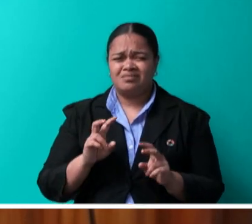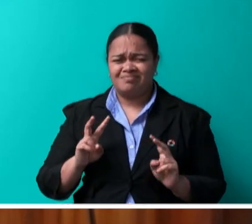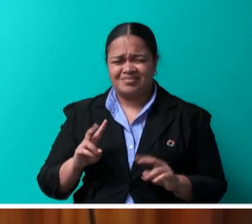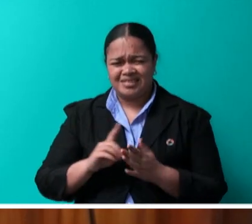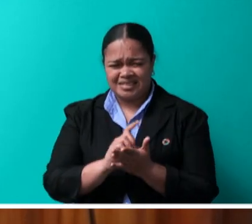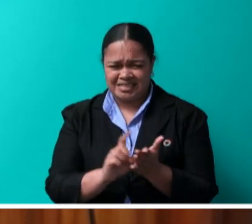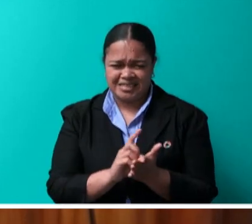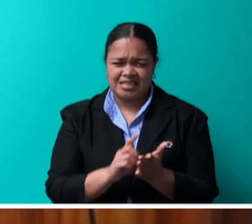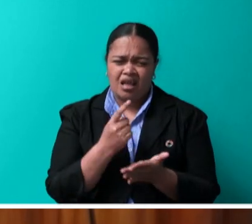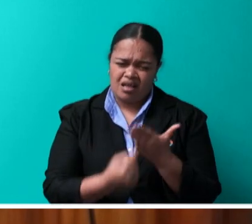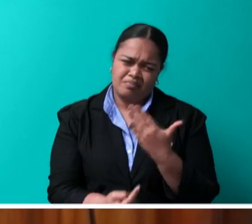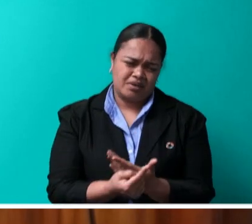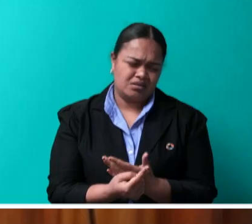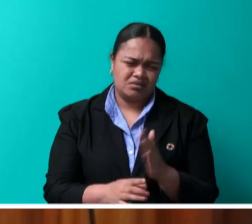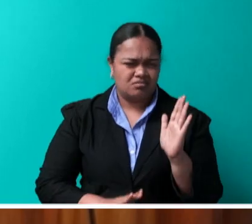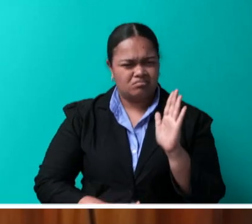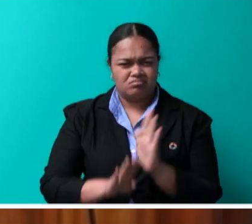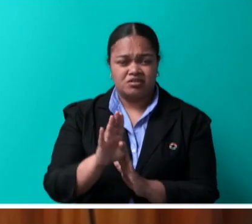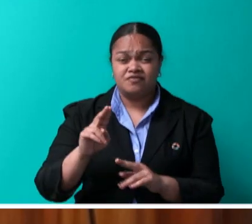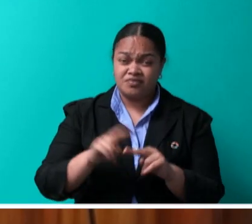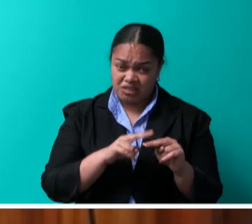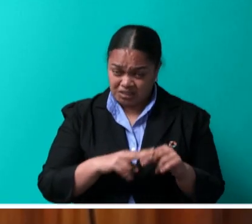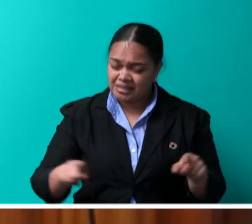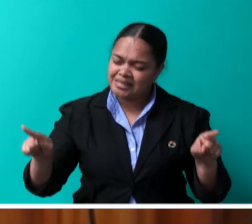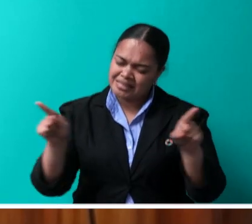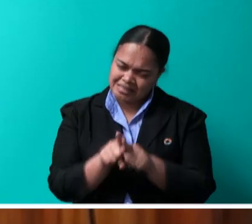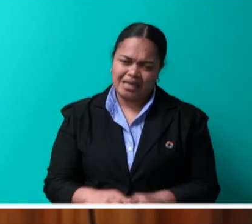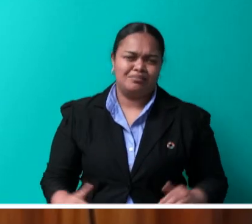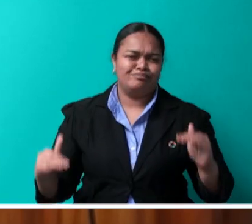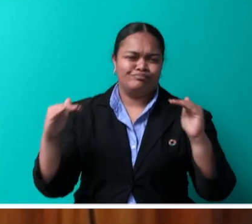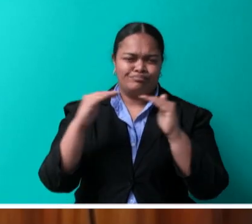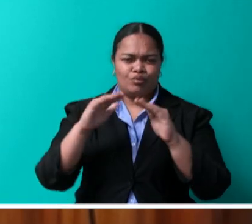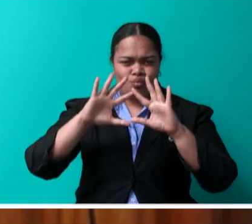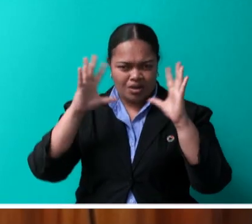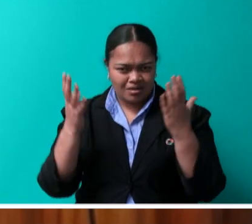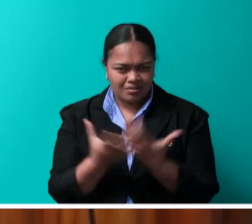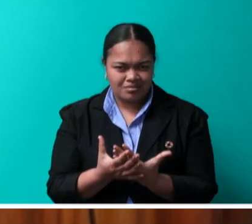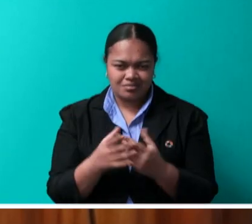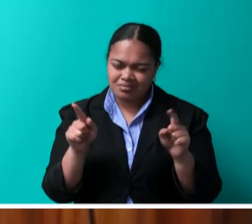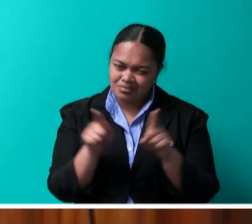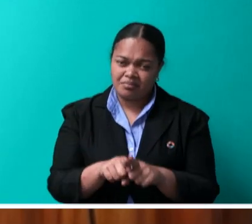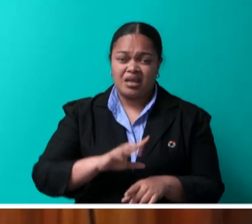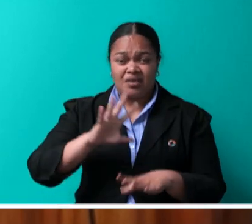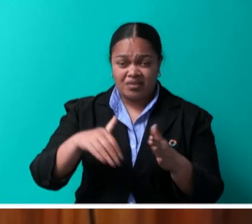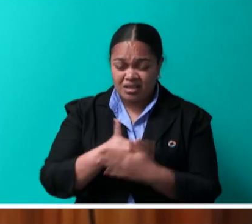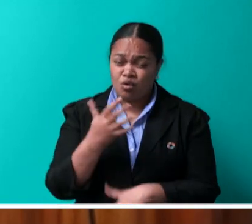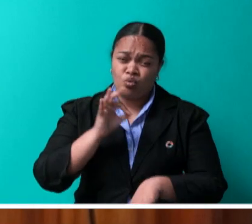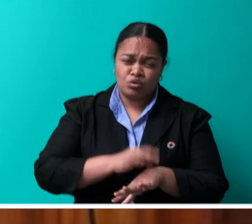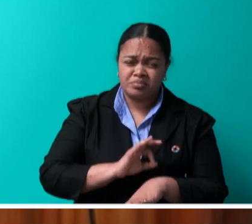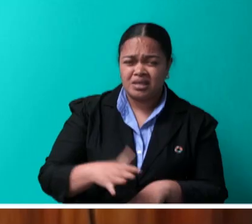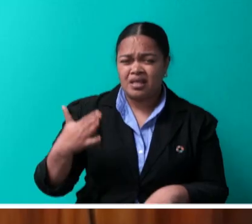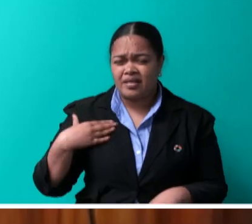to emerge. Fiji faces those same realities. Every day, our hospitals, health centers, and